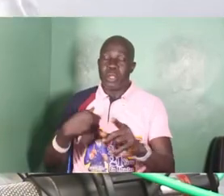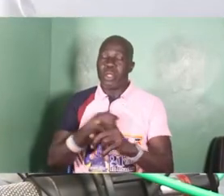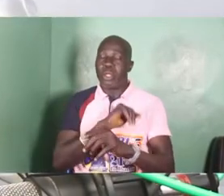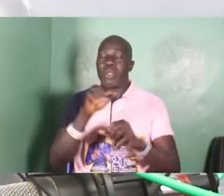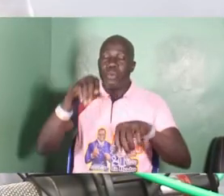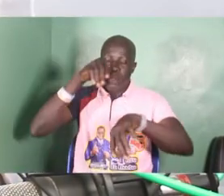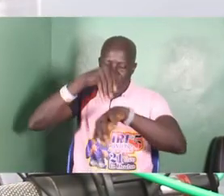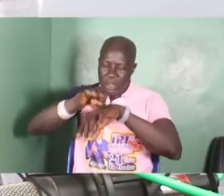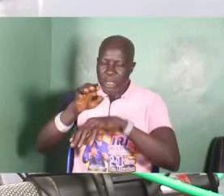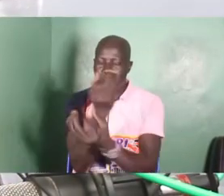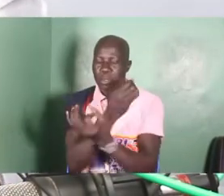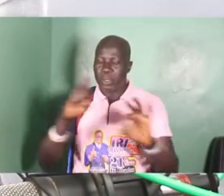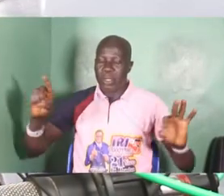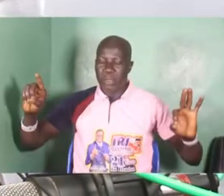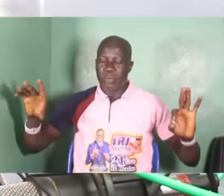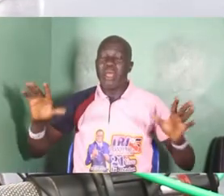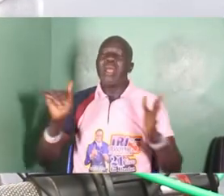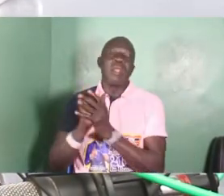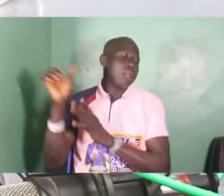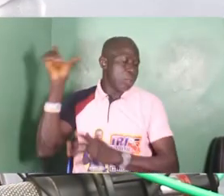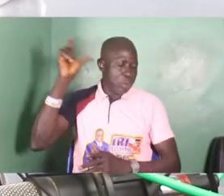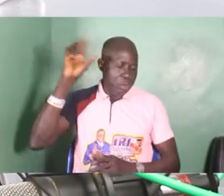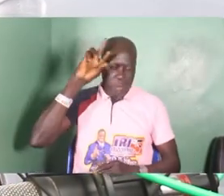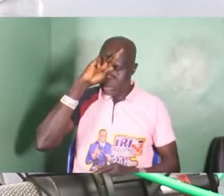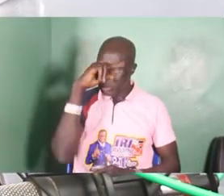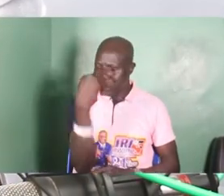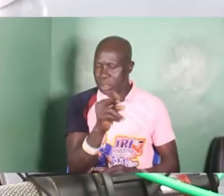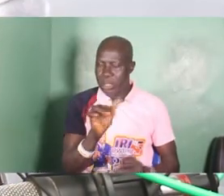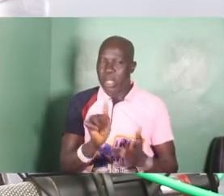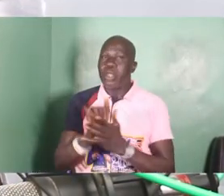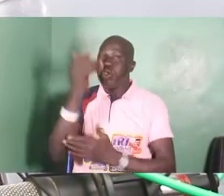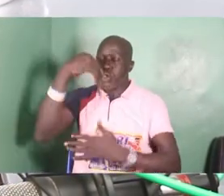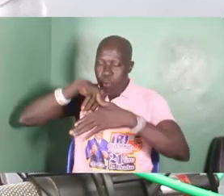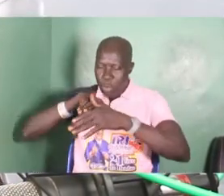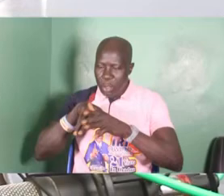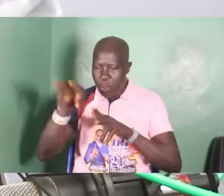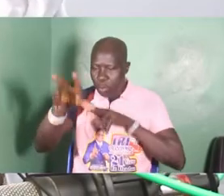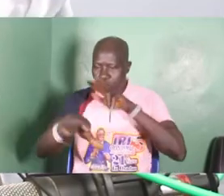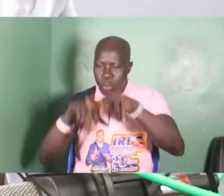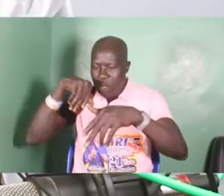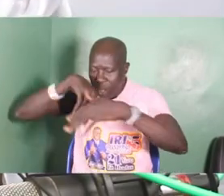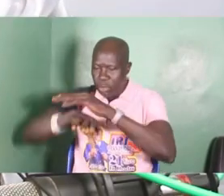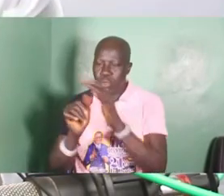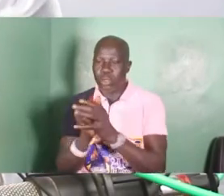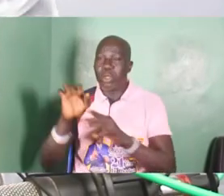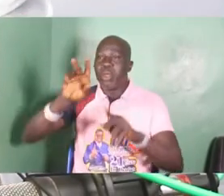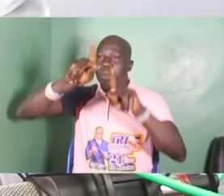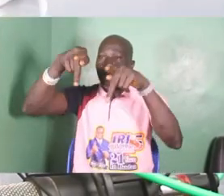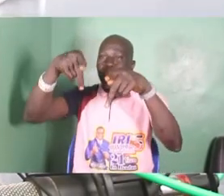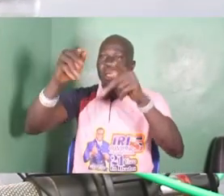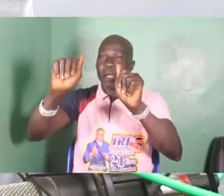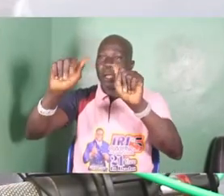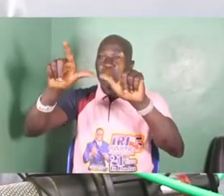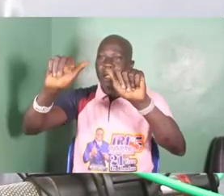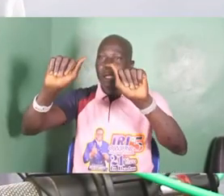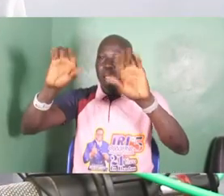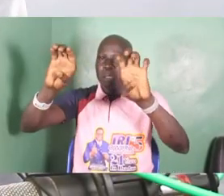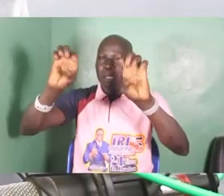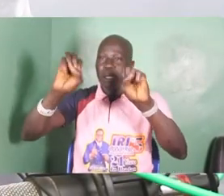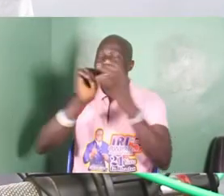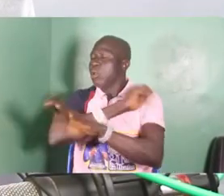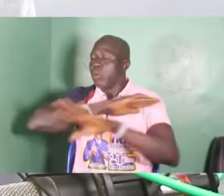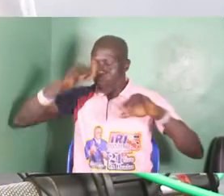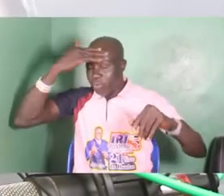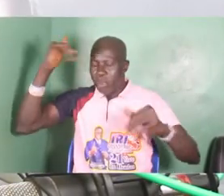sealer. You'll be delivered. Listen to this. Oh, man, you want to have it. You move into your palace.